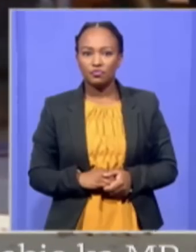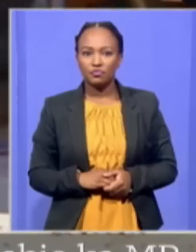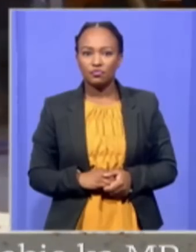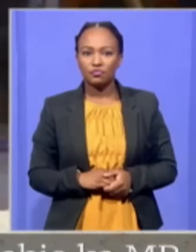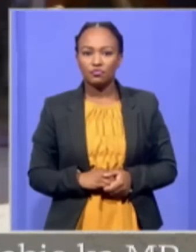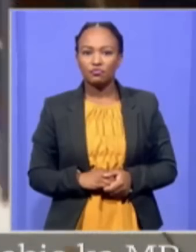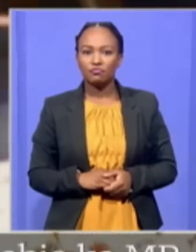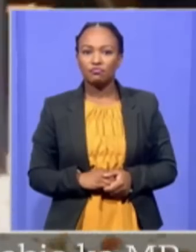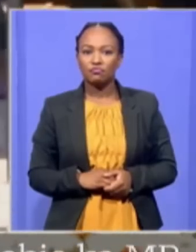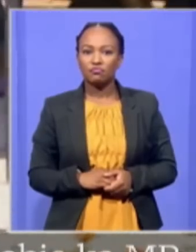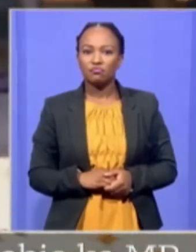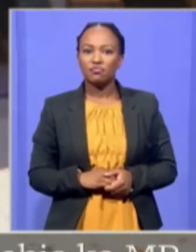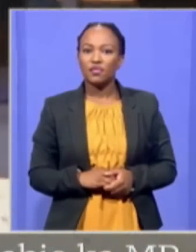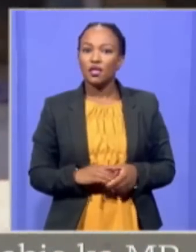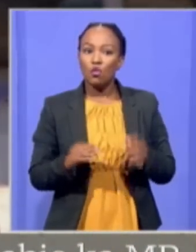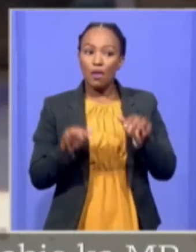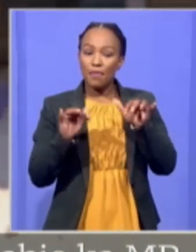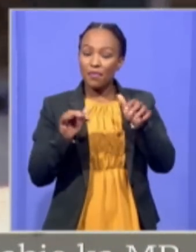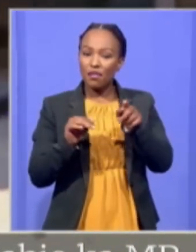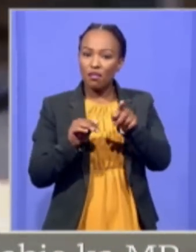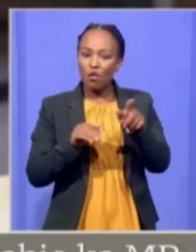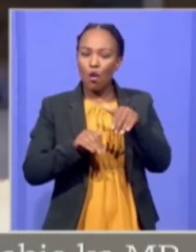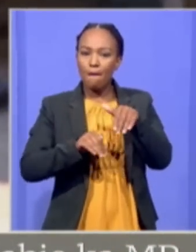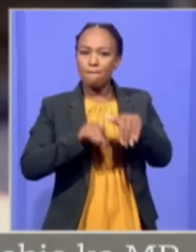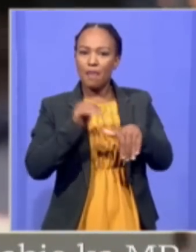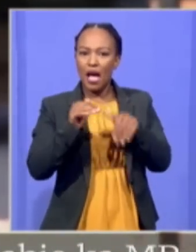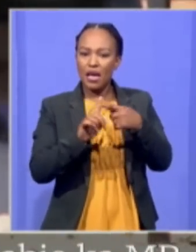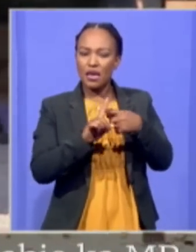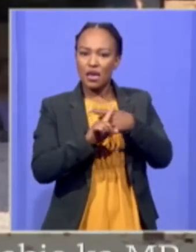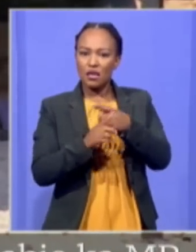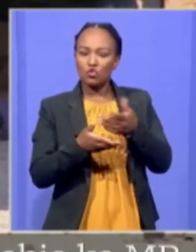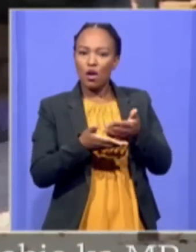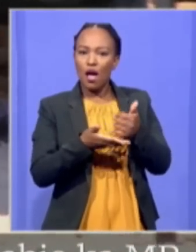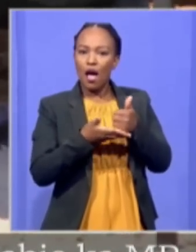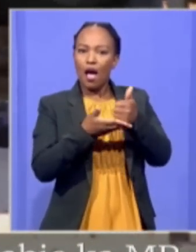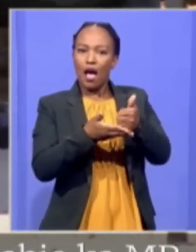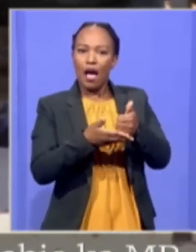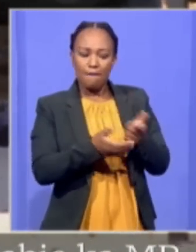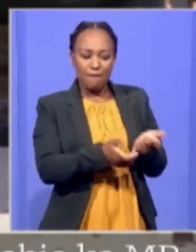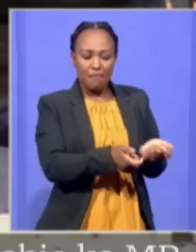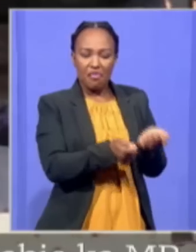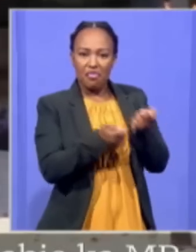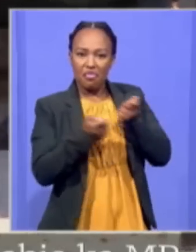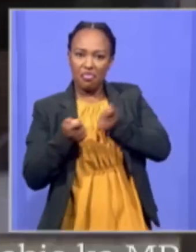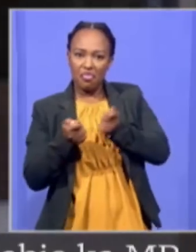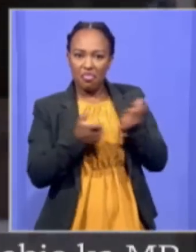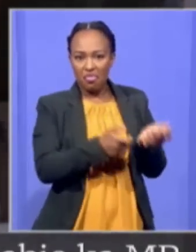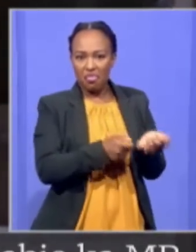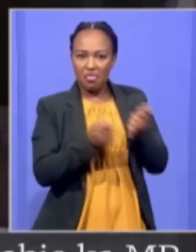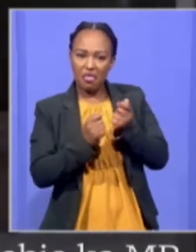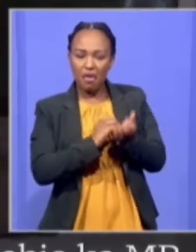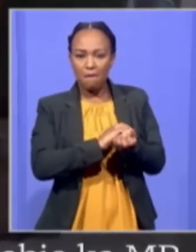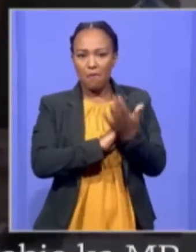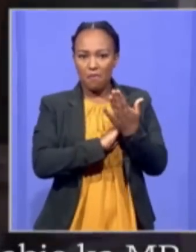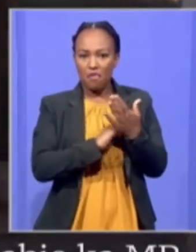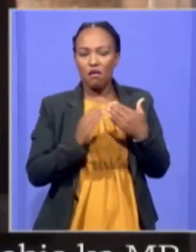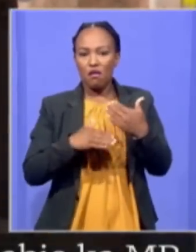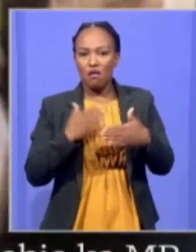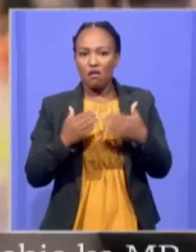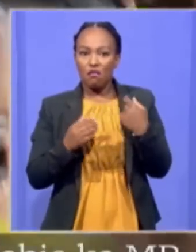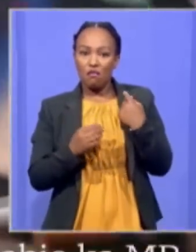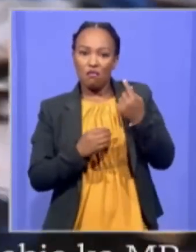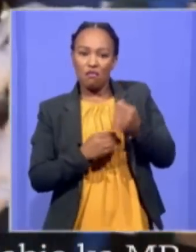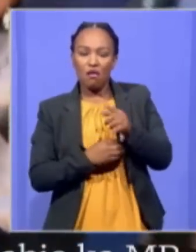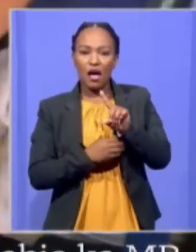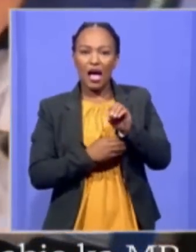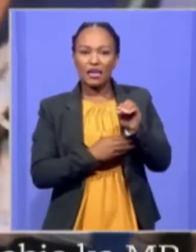Lesolo la go hlakodiša boramoepo bao ba sego molaong ka moepong wa Sabi ka Mpumalanga le ka rungwaneng go baneng ka morago ga gore ba go feta